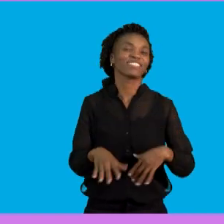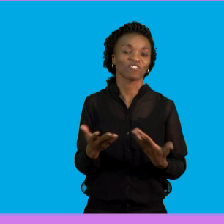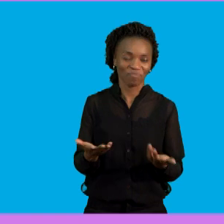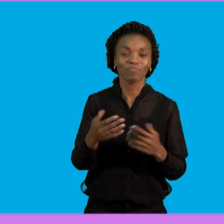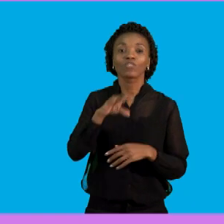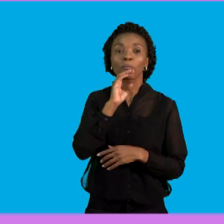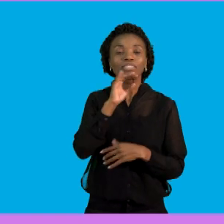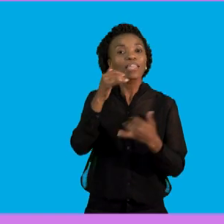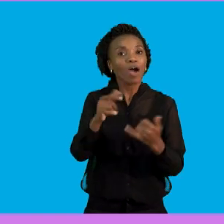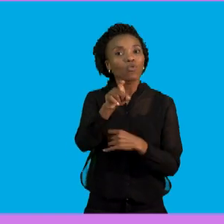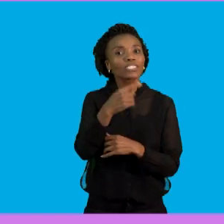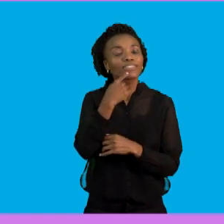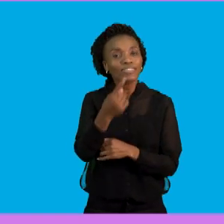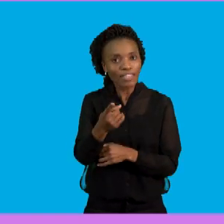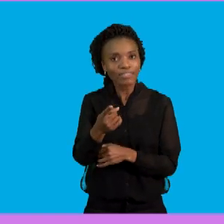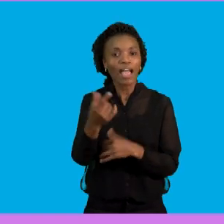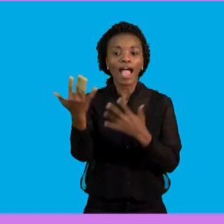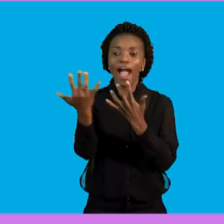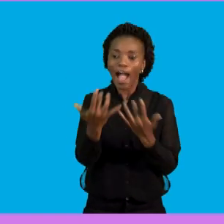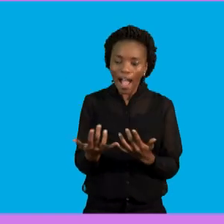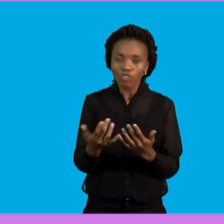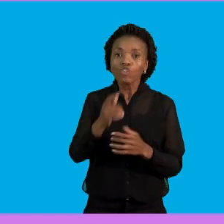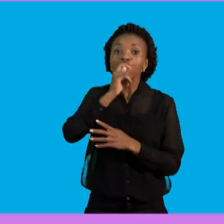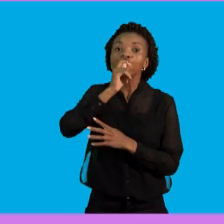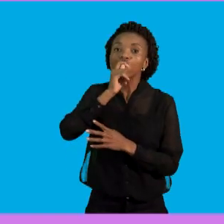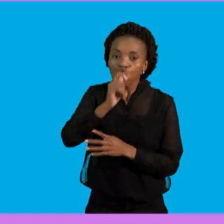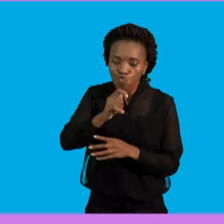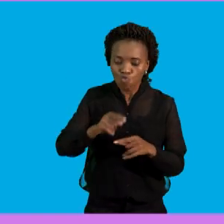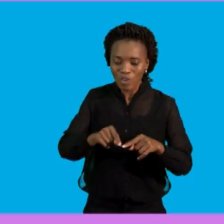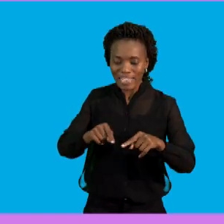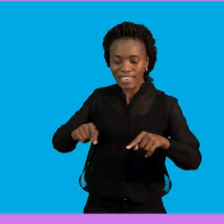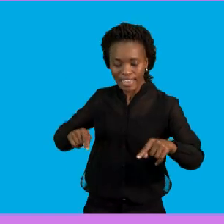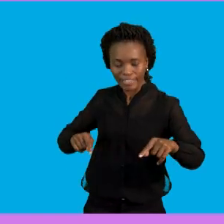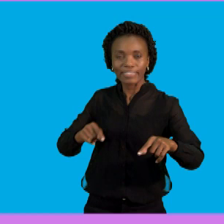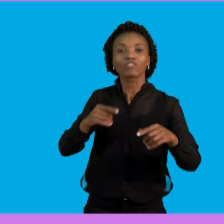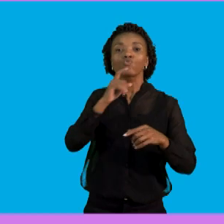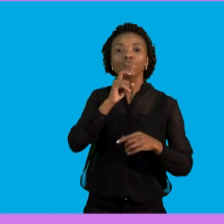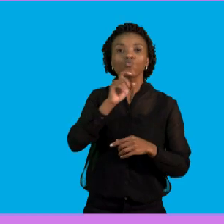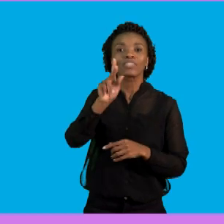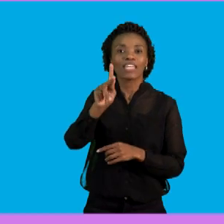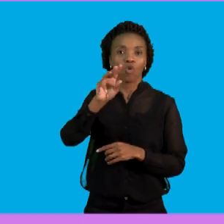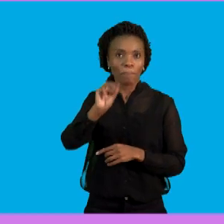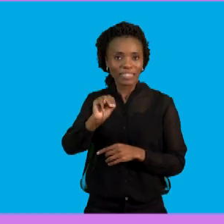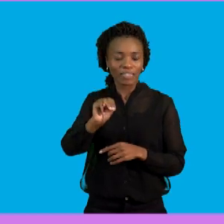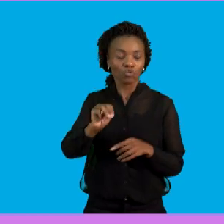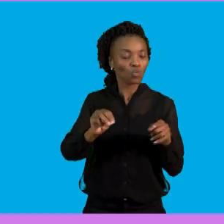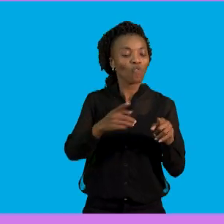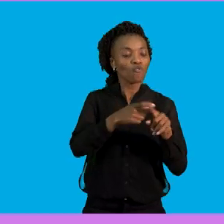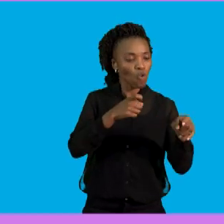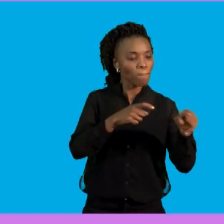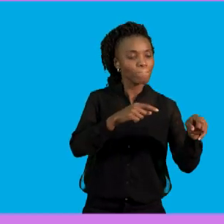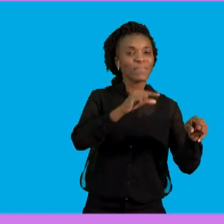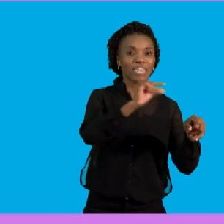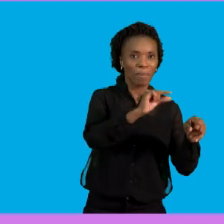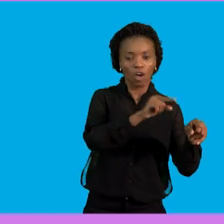So the question says, calculate the actual distance in kilometers as a crow flies between these two